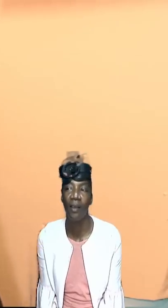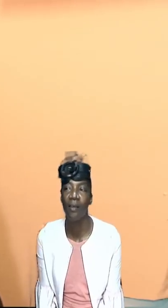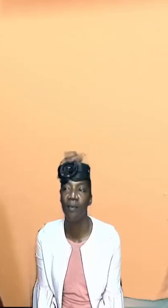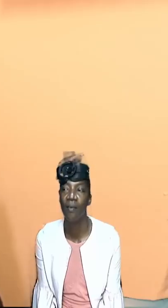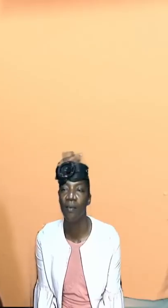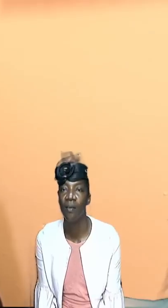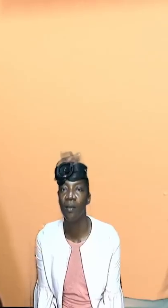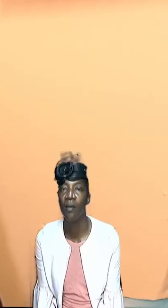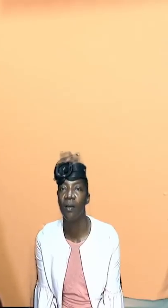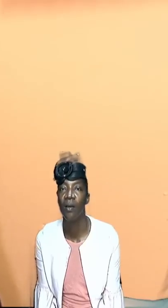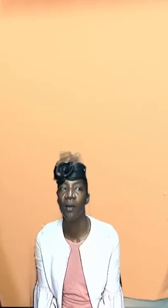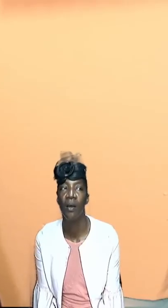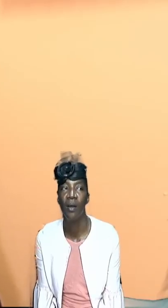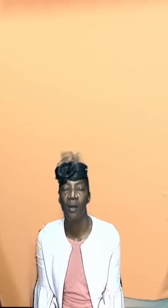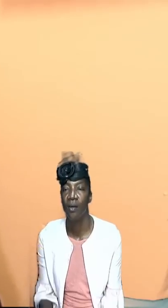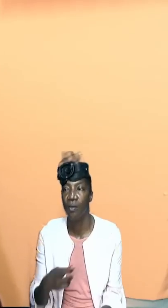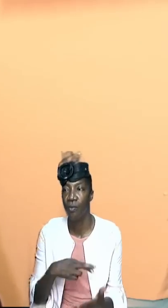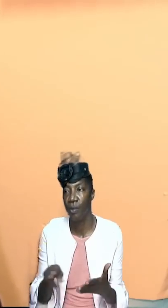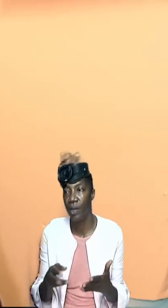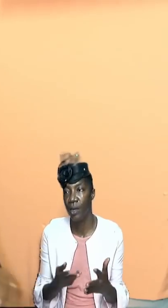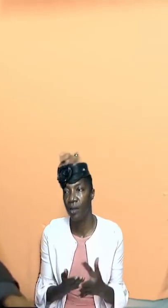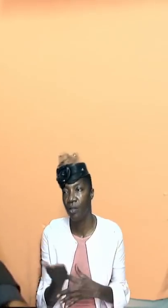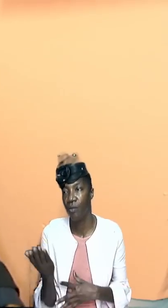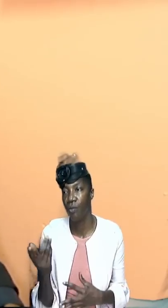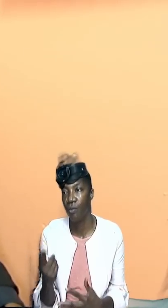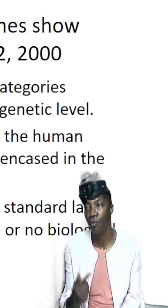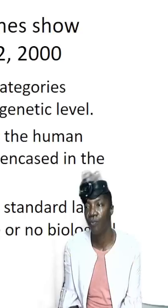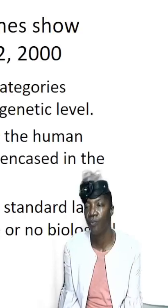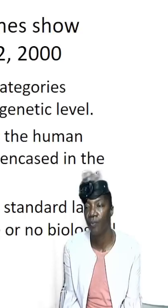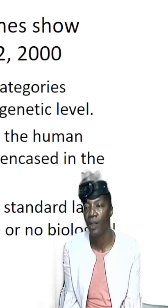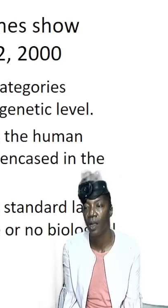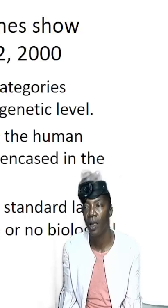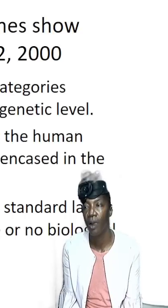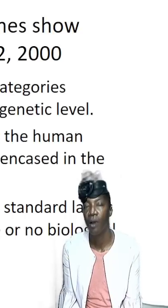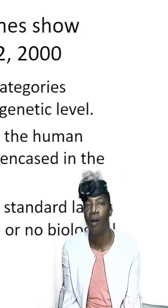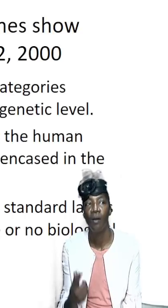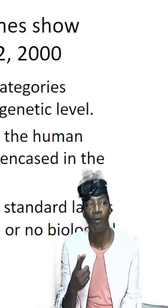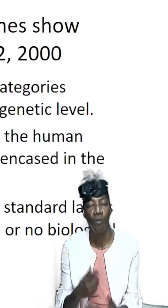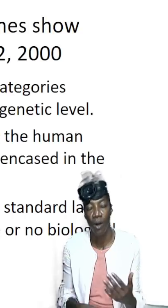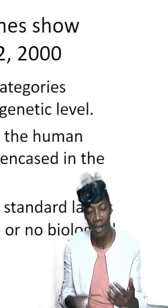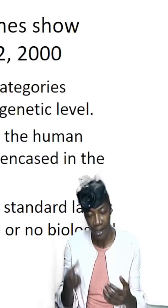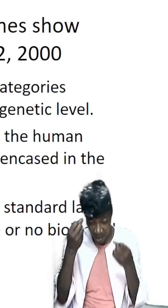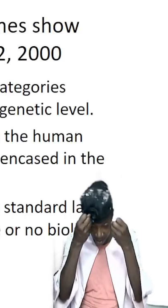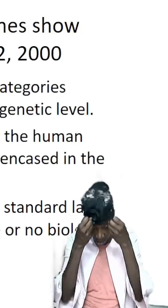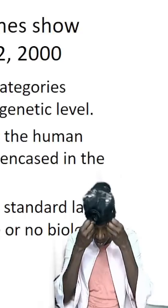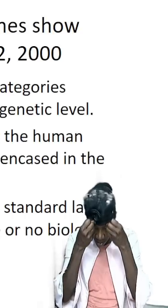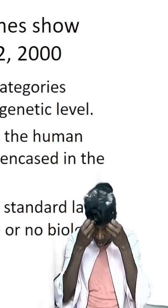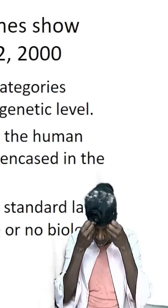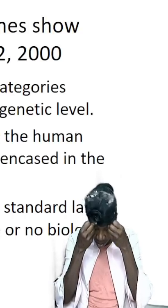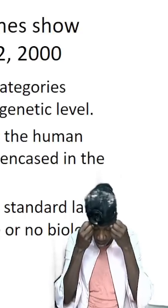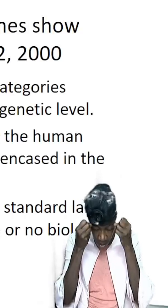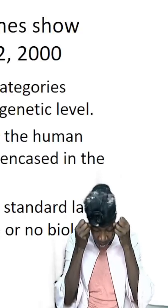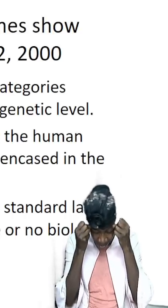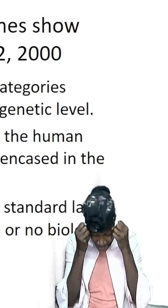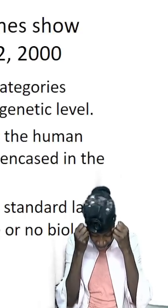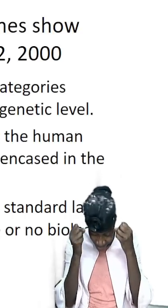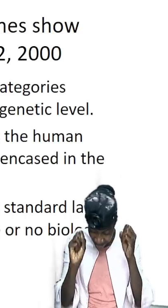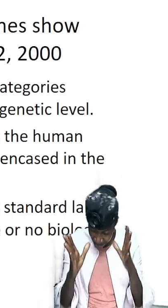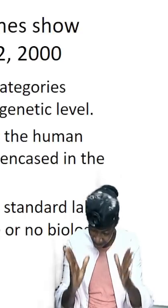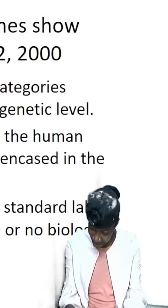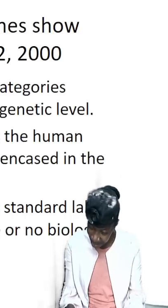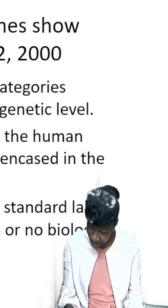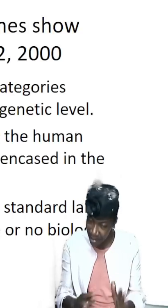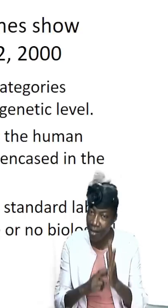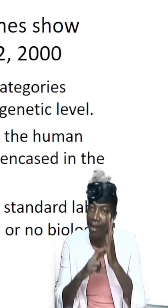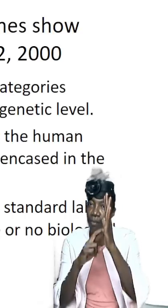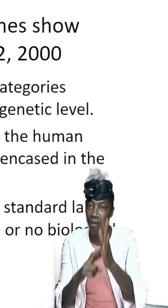on the slide now, and let us read you what these scientists have presented. And so this was